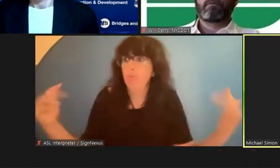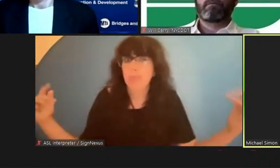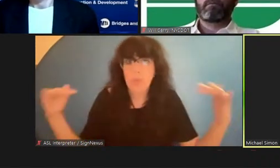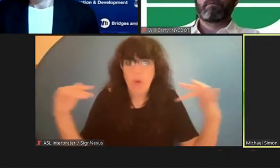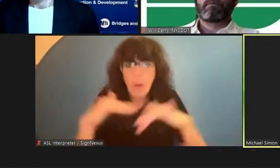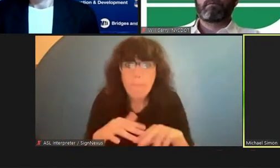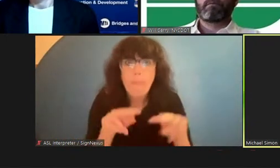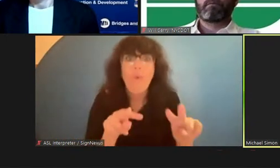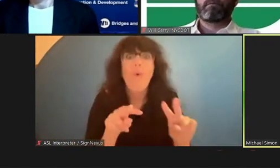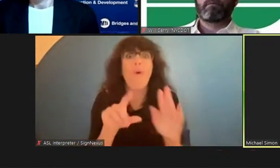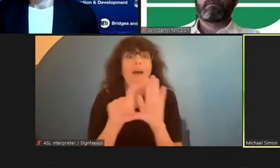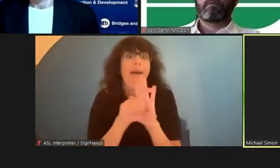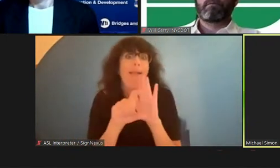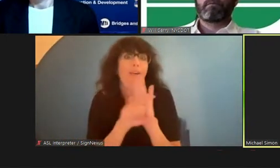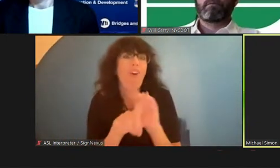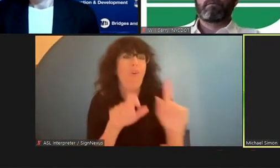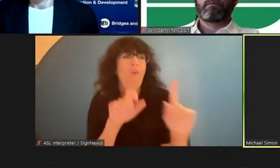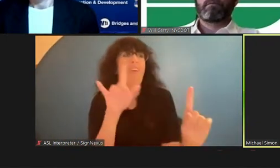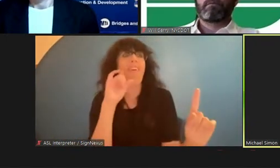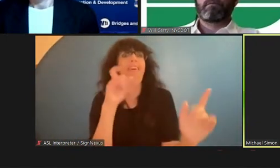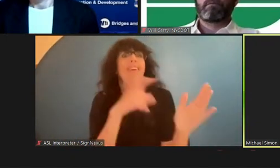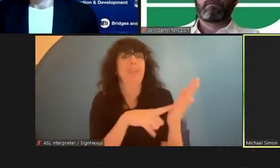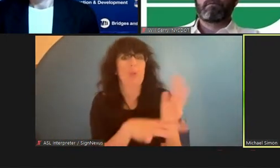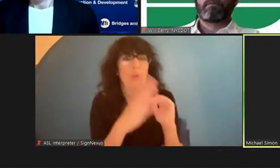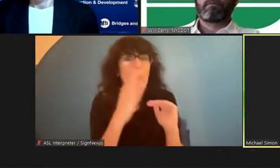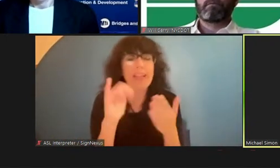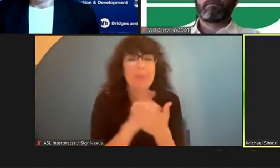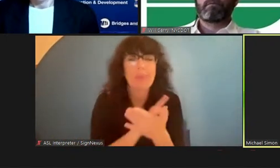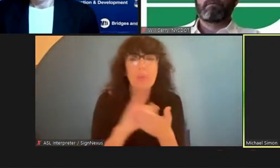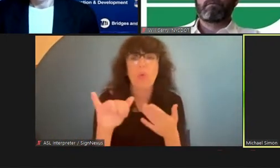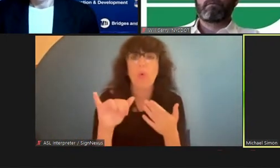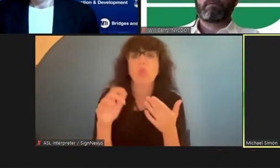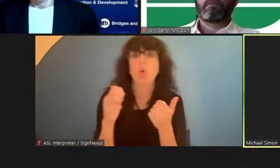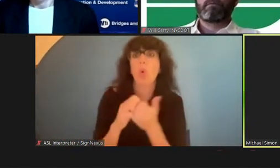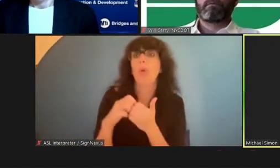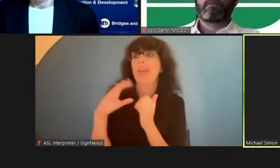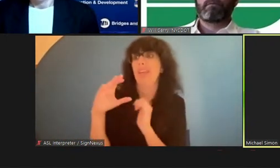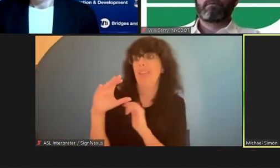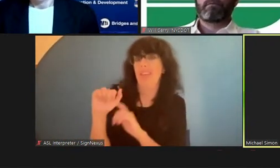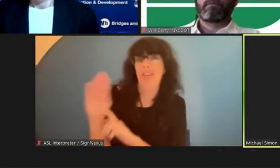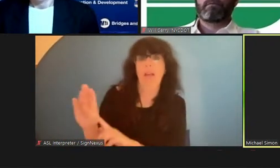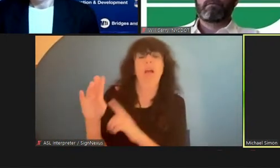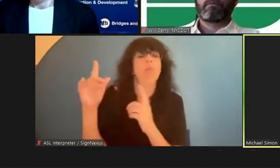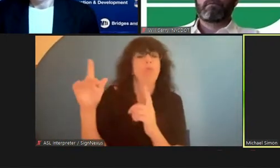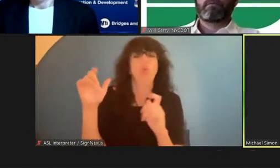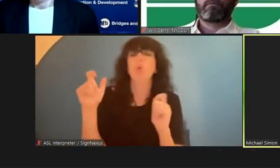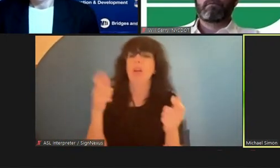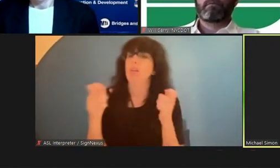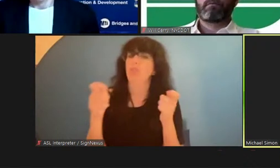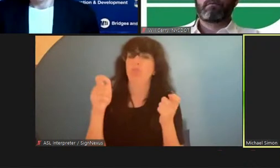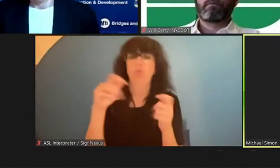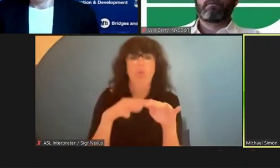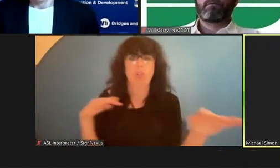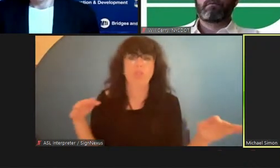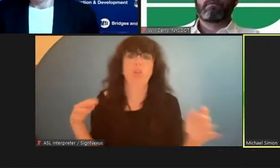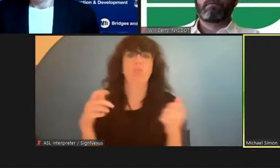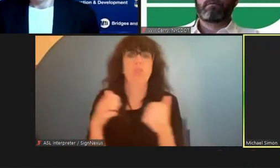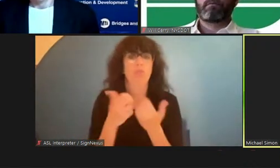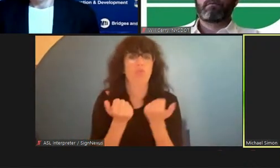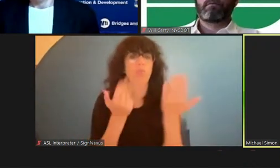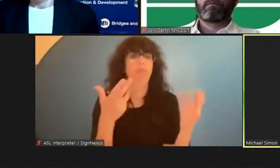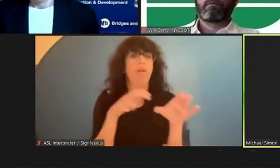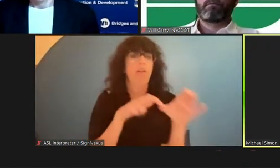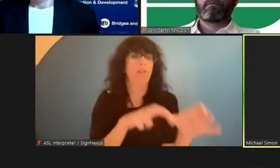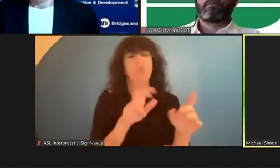yellow cab you already have everything you need to get congestion under control while providing the needed service for passengers to go about